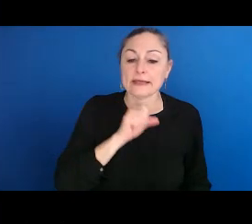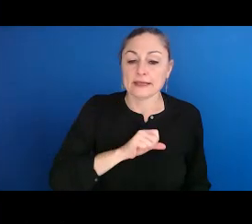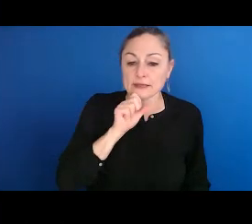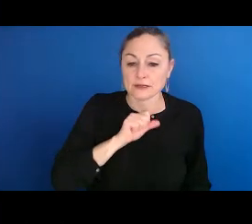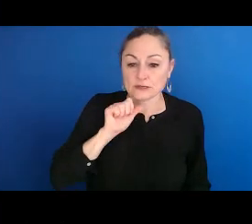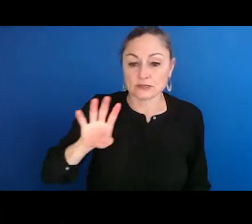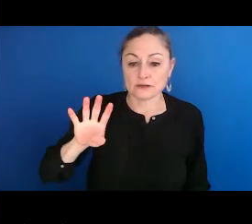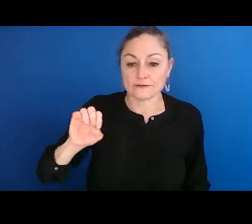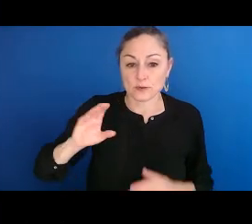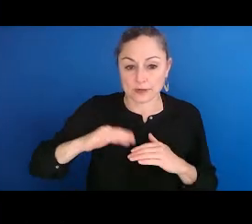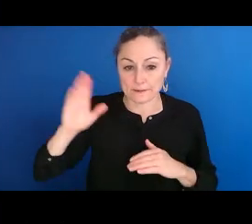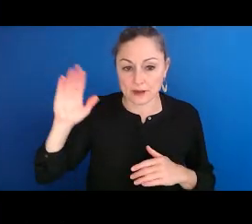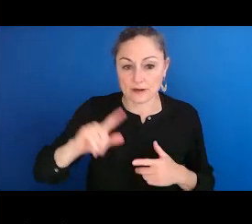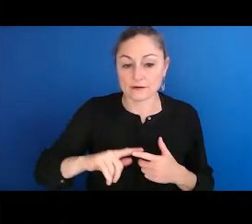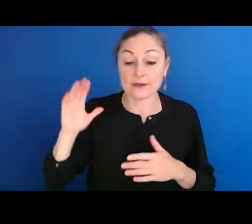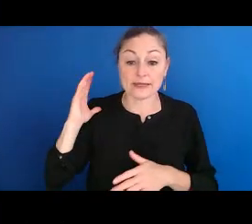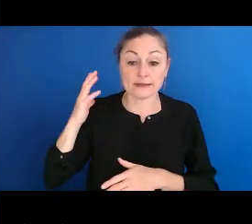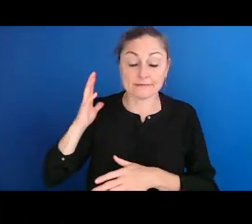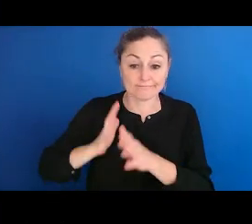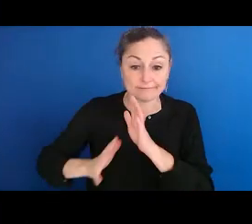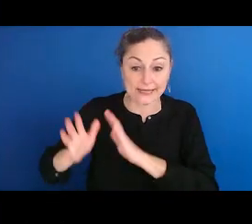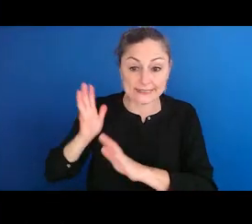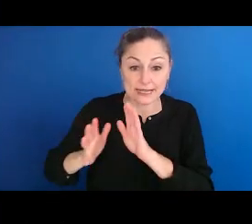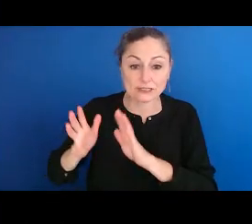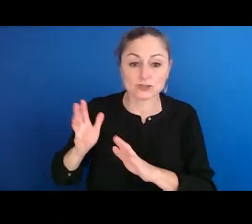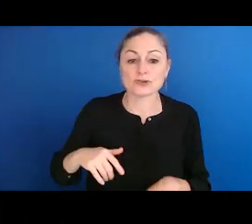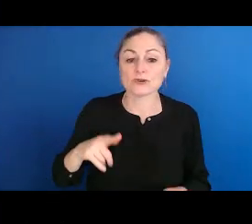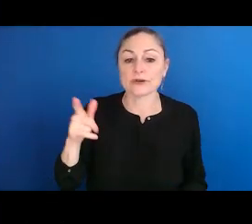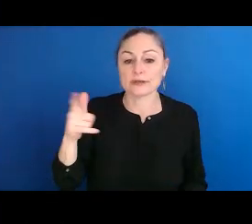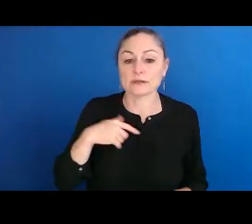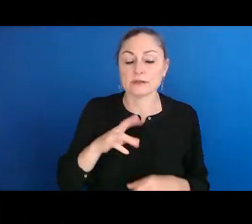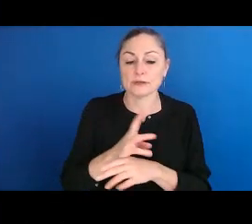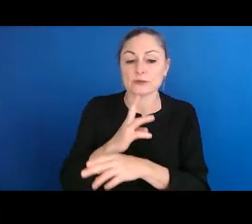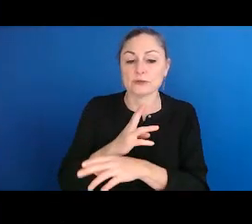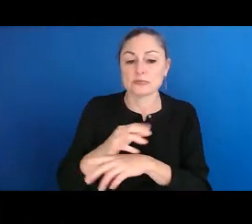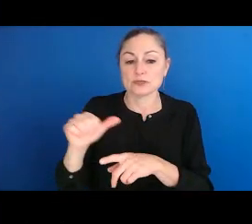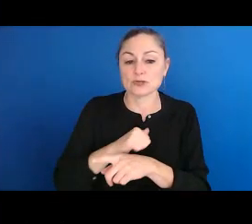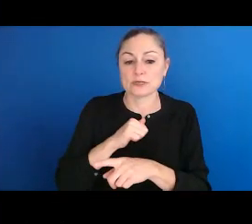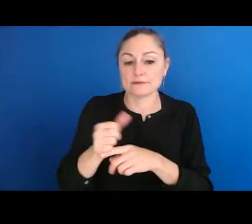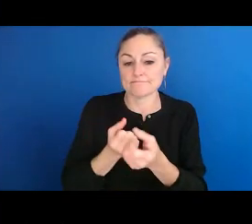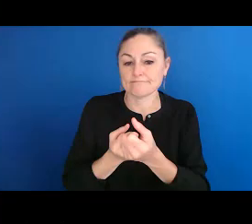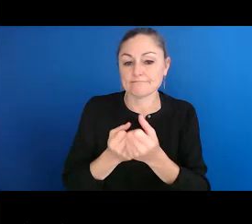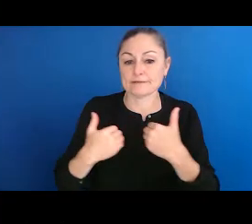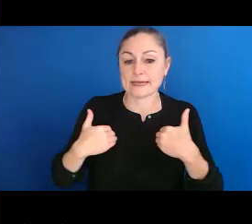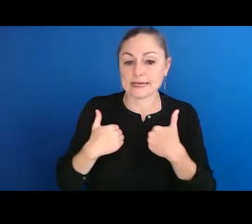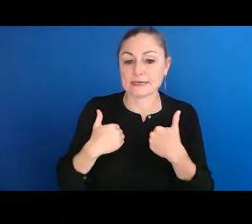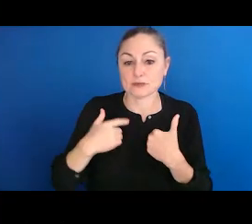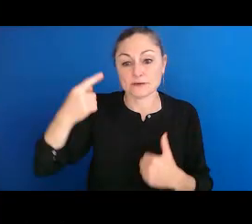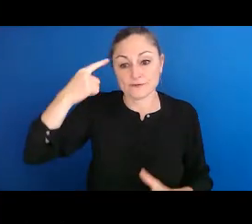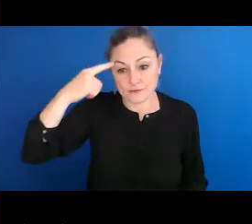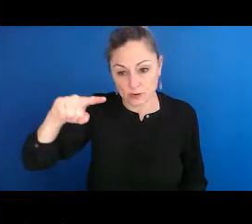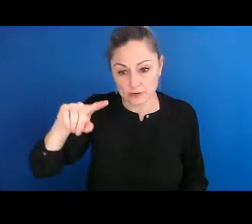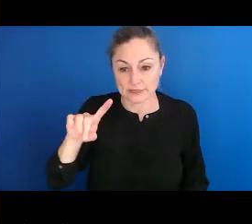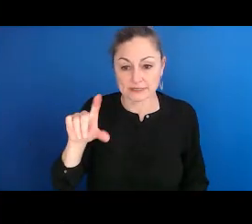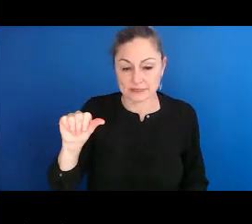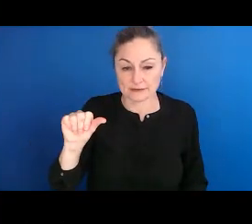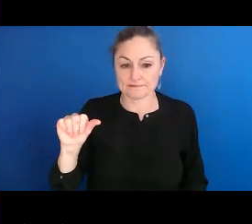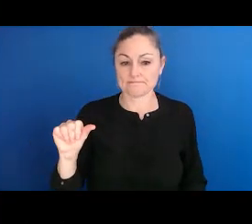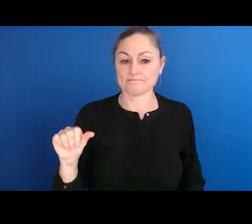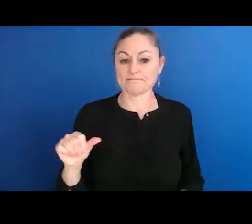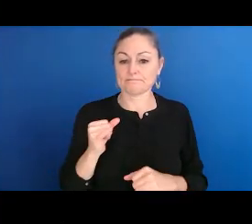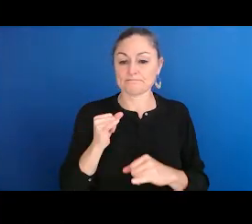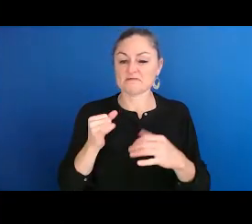ancestry, as well as the use, handling, or training of support animals for disability. And I'm going to go into greater detail